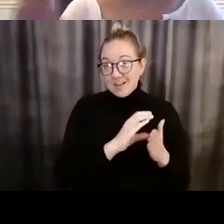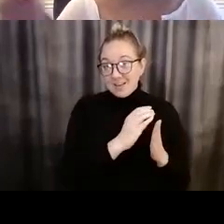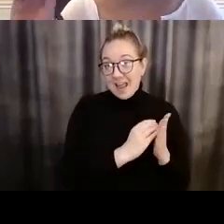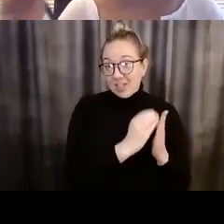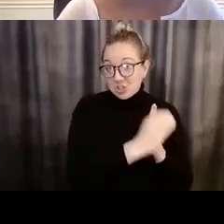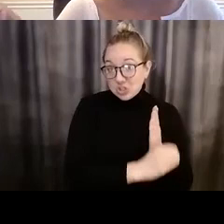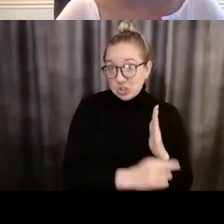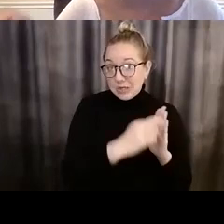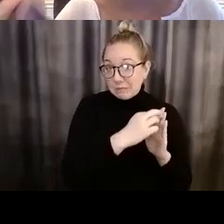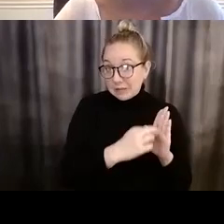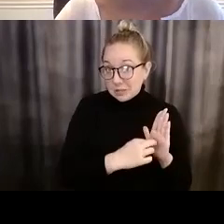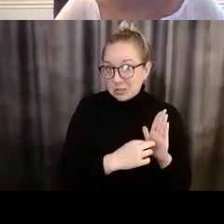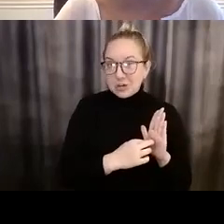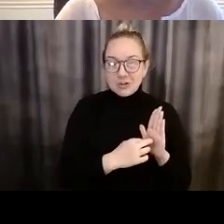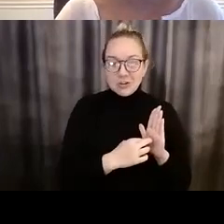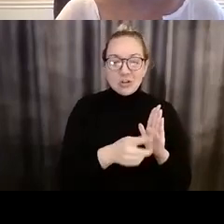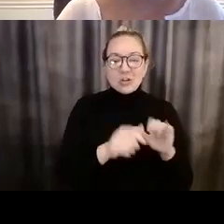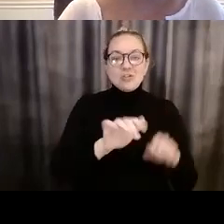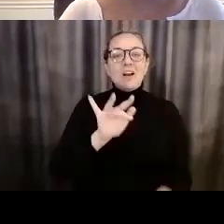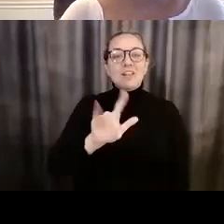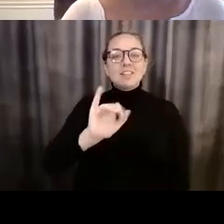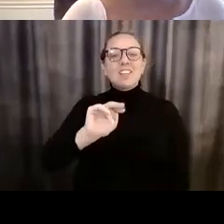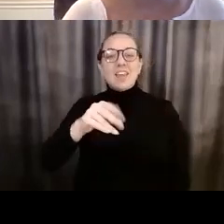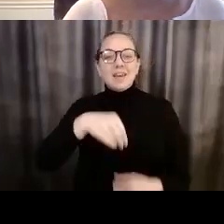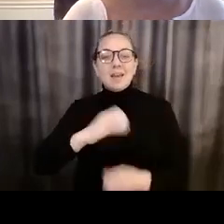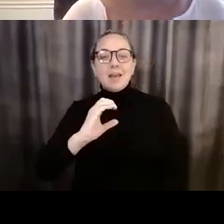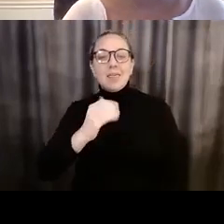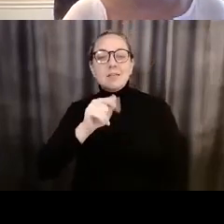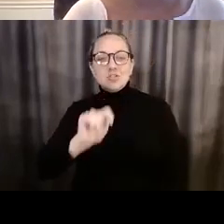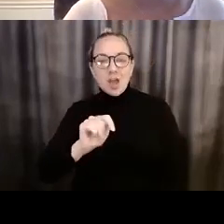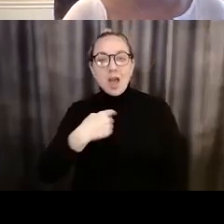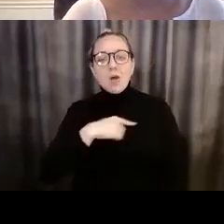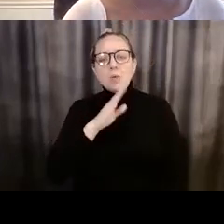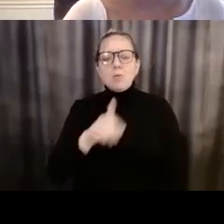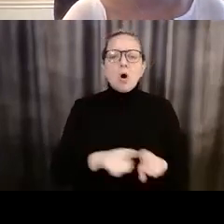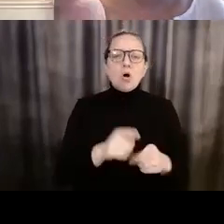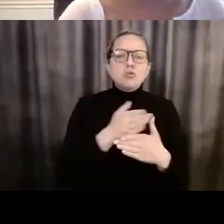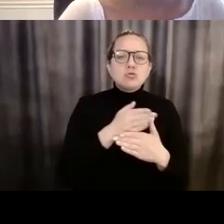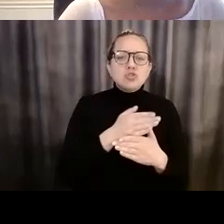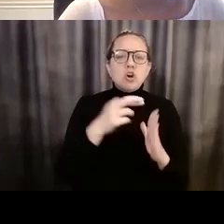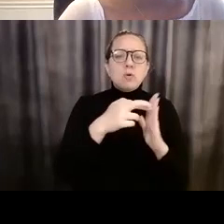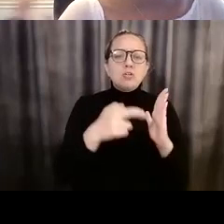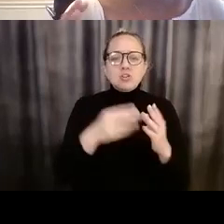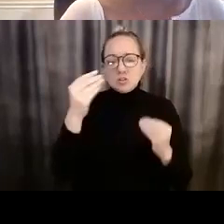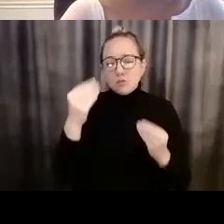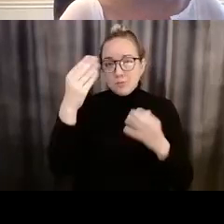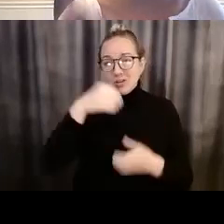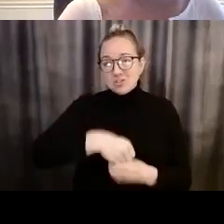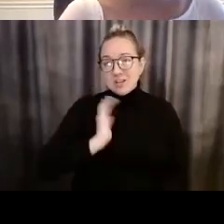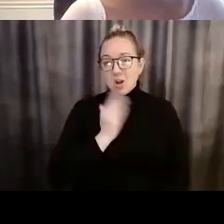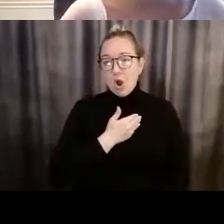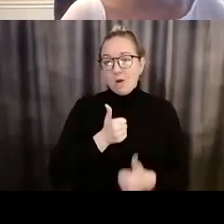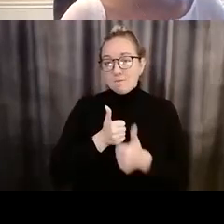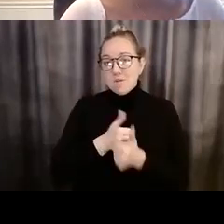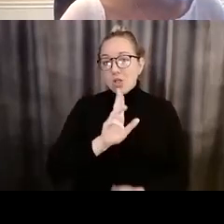a link will be shared again in the chat. And we'll also share registration information in our event in our follow-up email, which